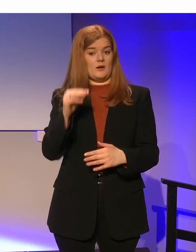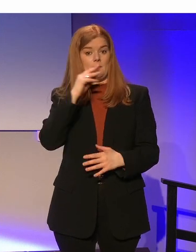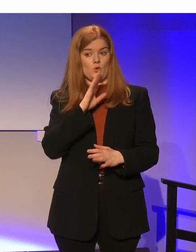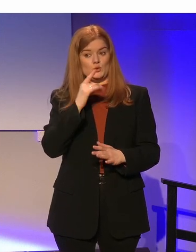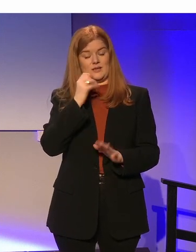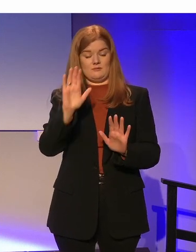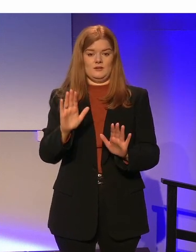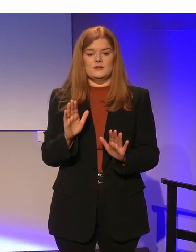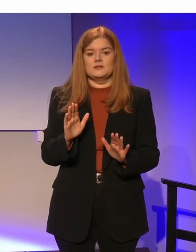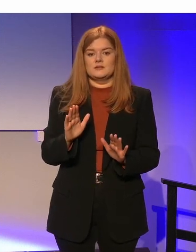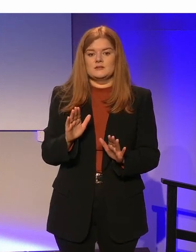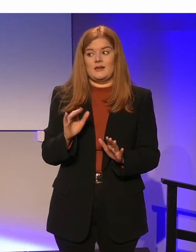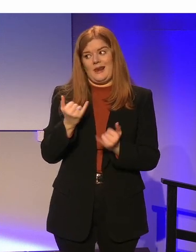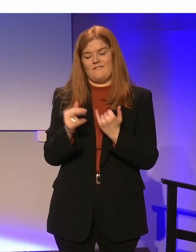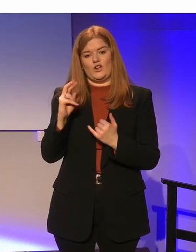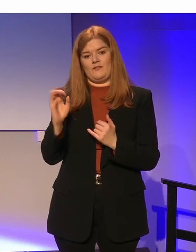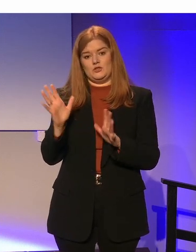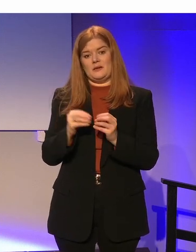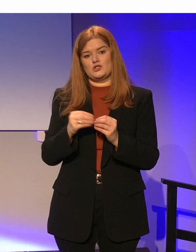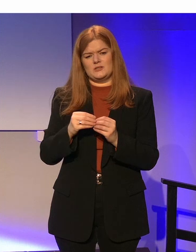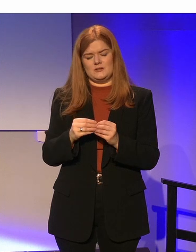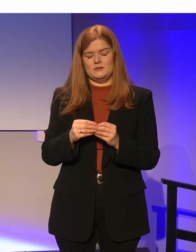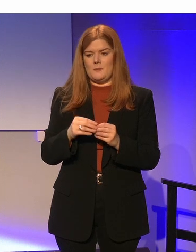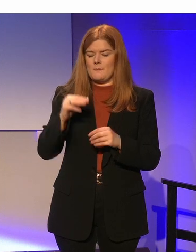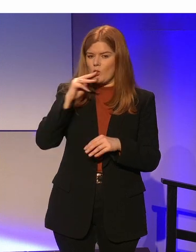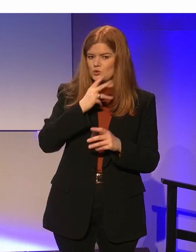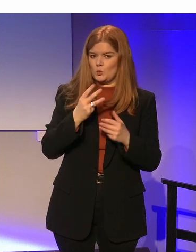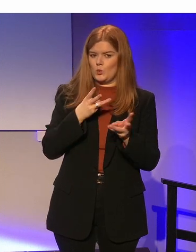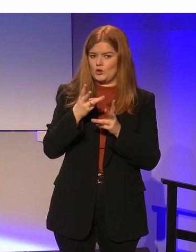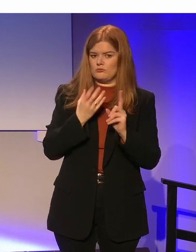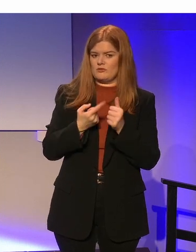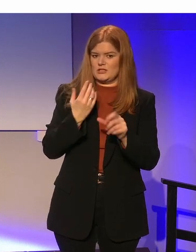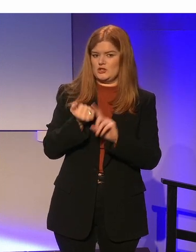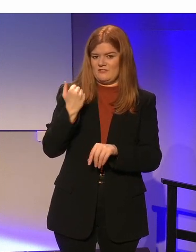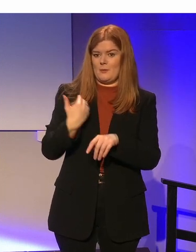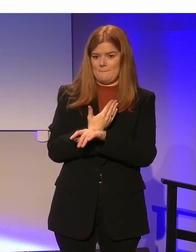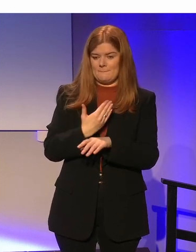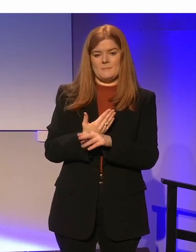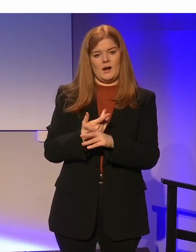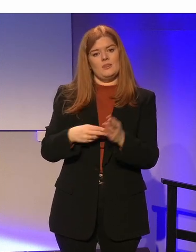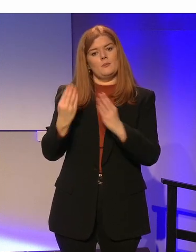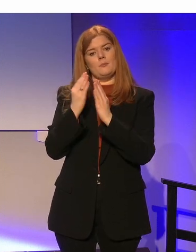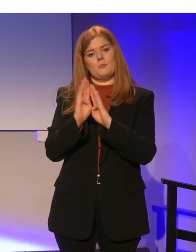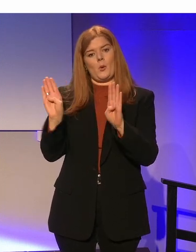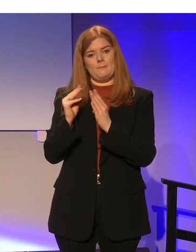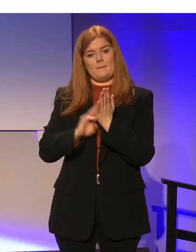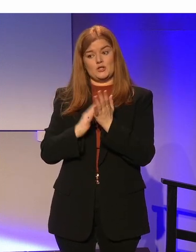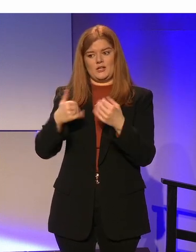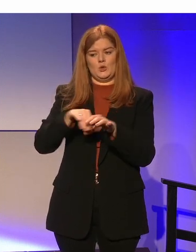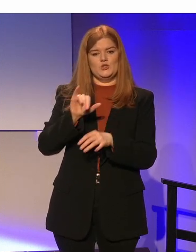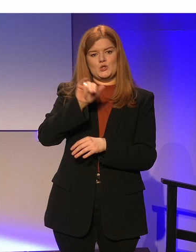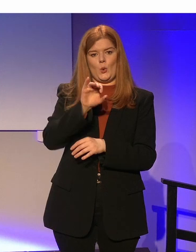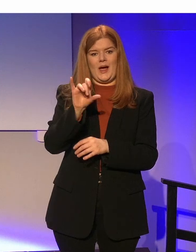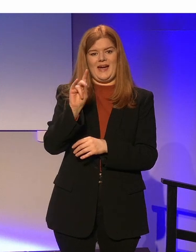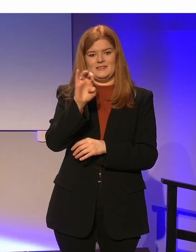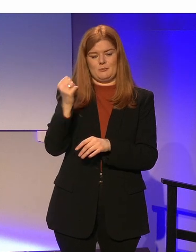to acknowledge as well, as Fergal mentioned, the significant contribution already made by the outgoing board members, including Joe Hayes,